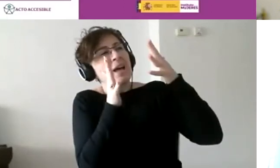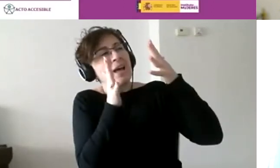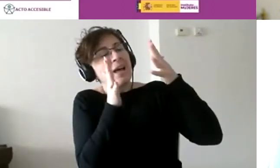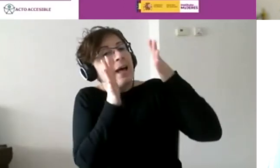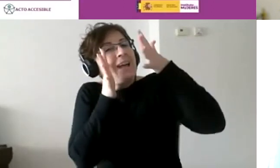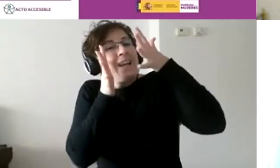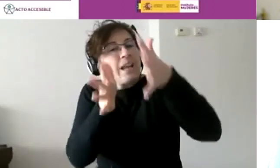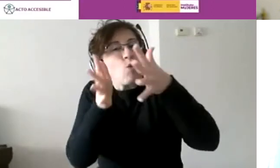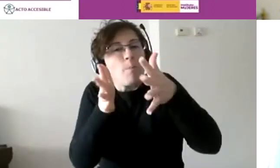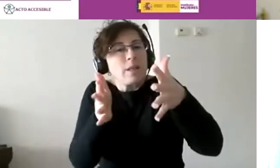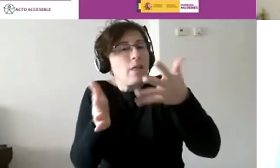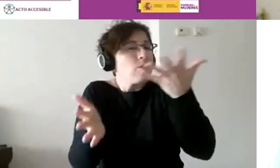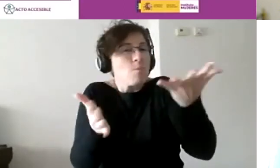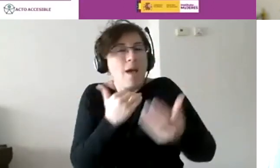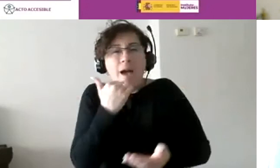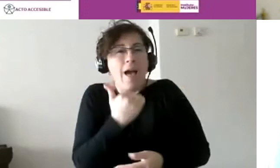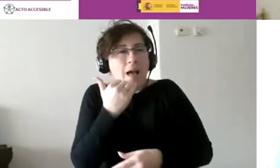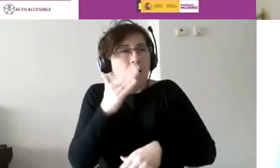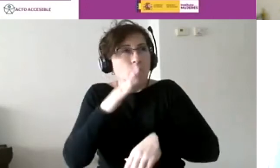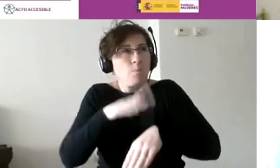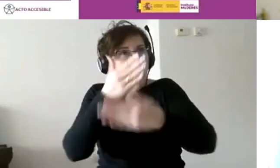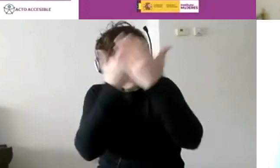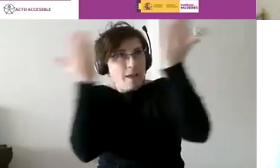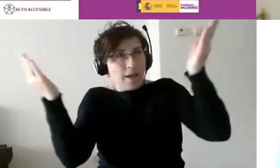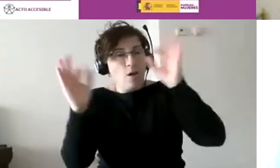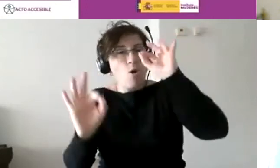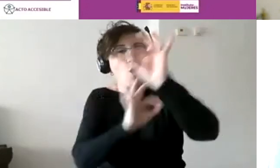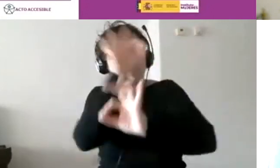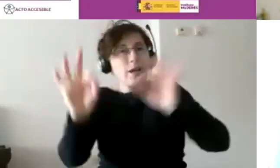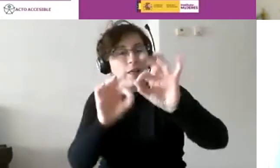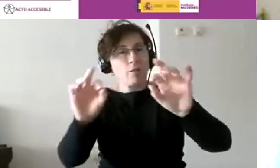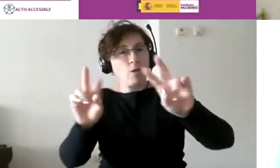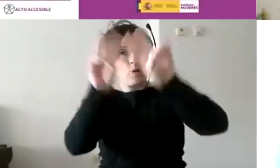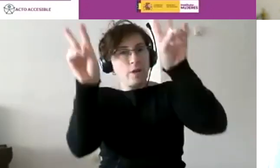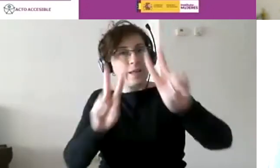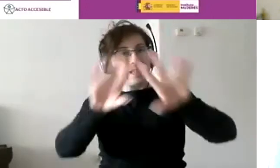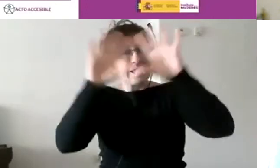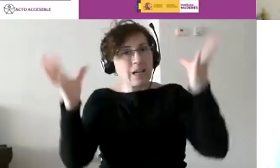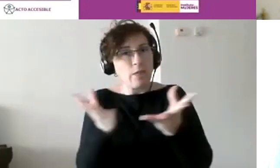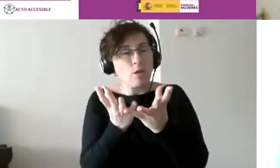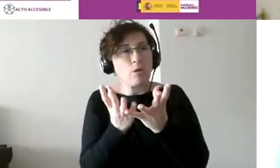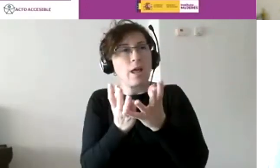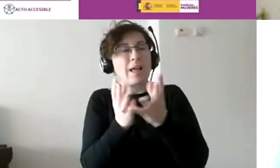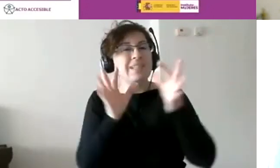organizations or public policies? Any recommendation from your side?